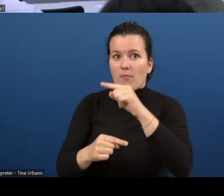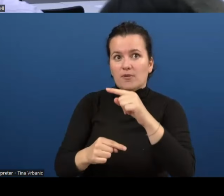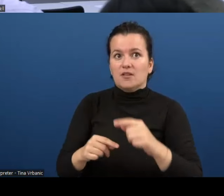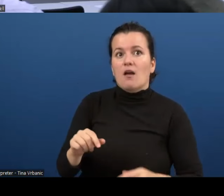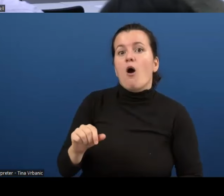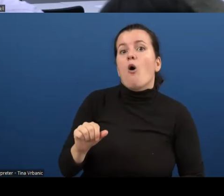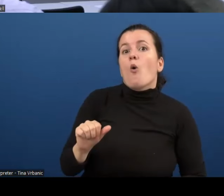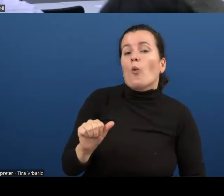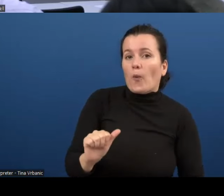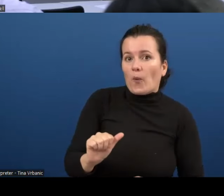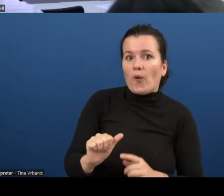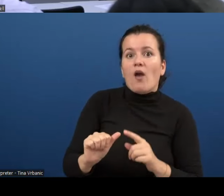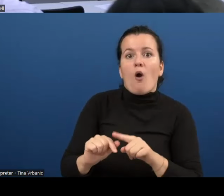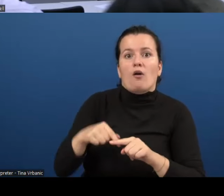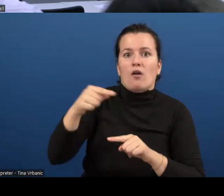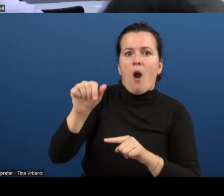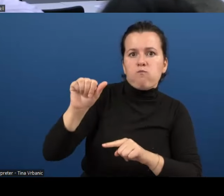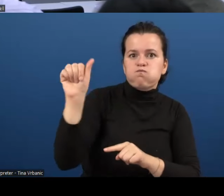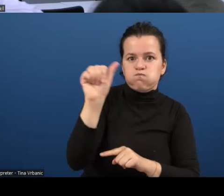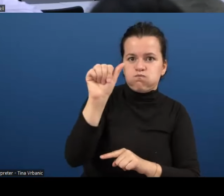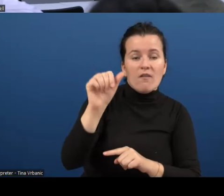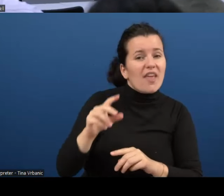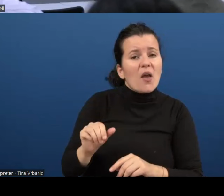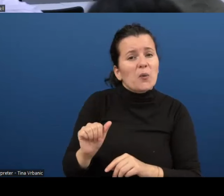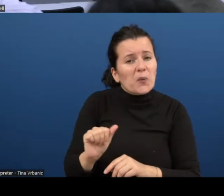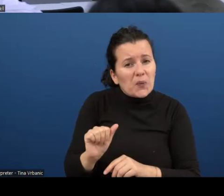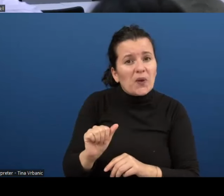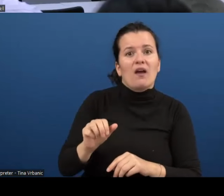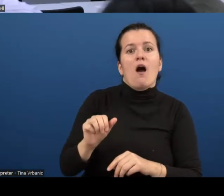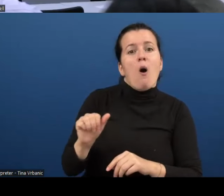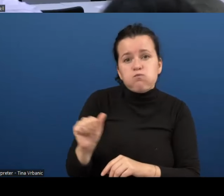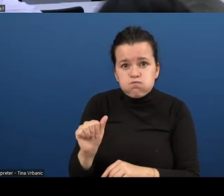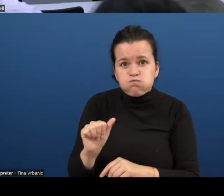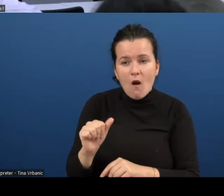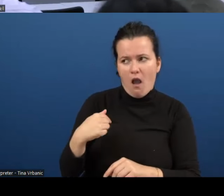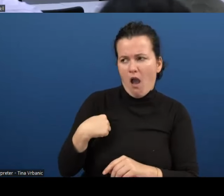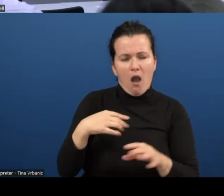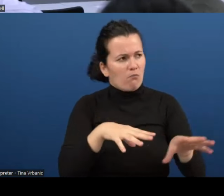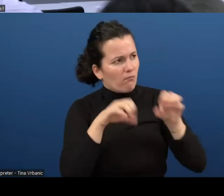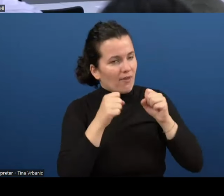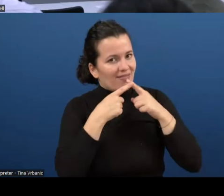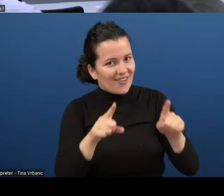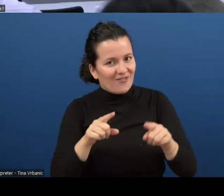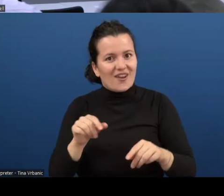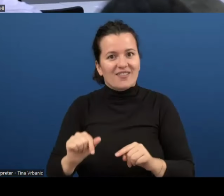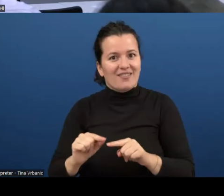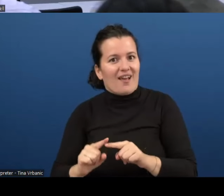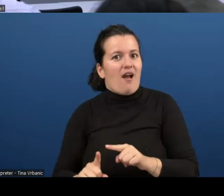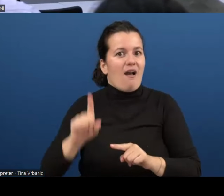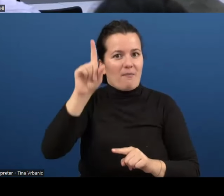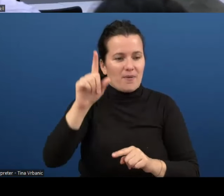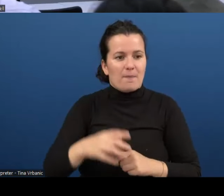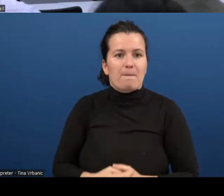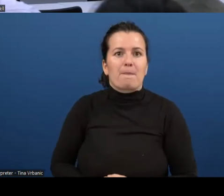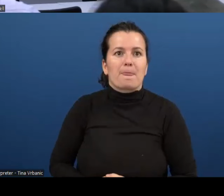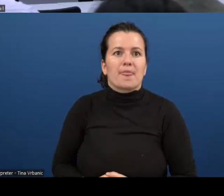are designing a device for the back for communication, these are the things you have to take into account, because otherwise it could